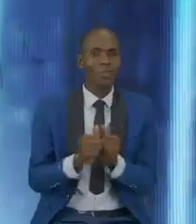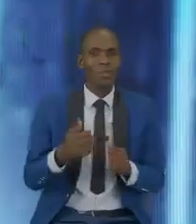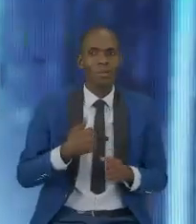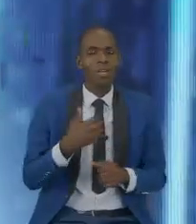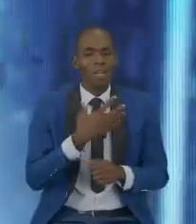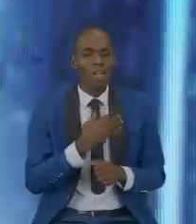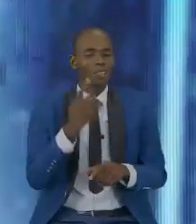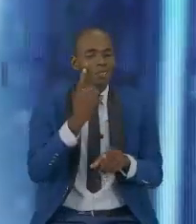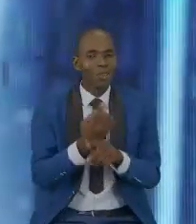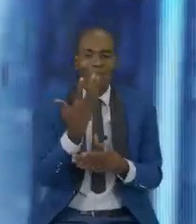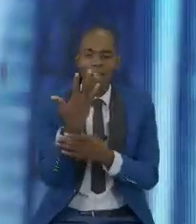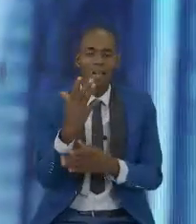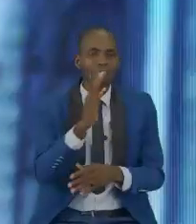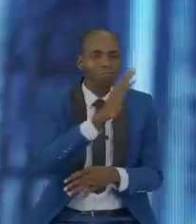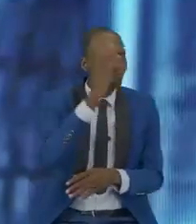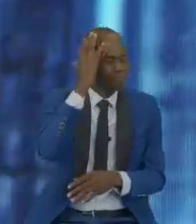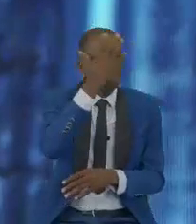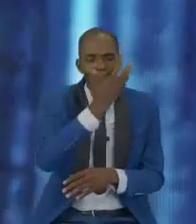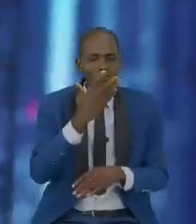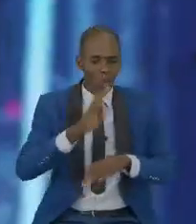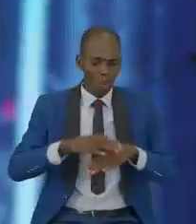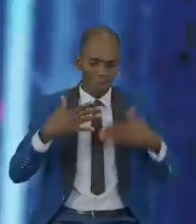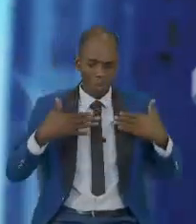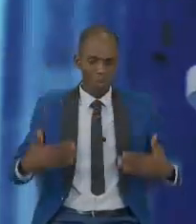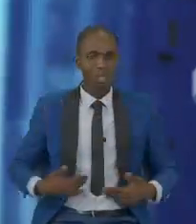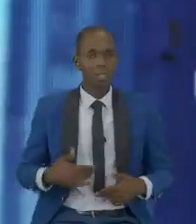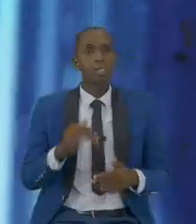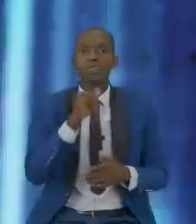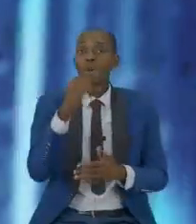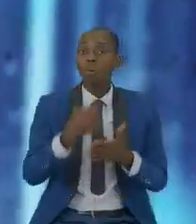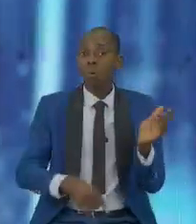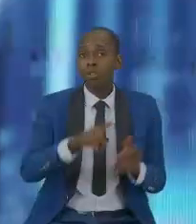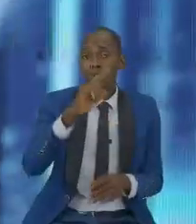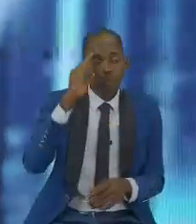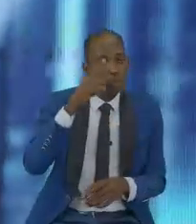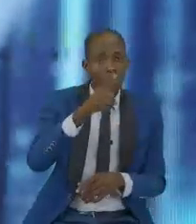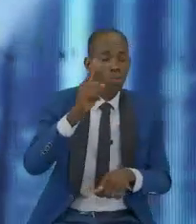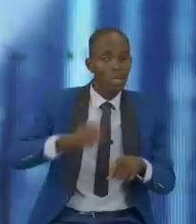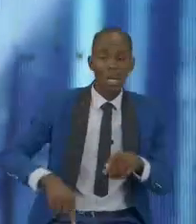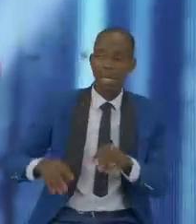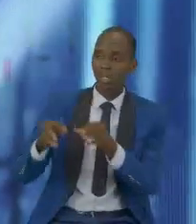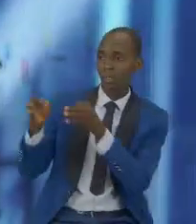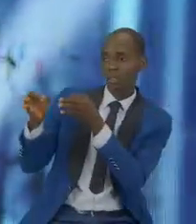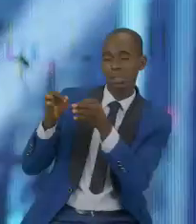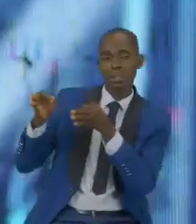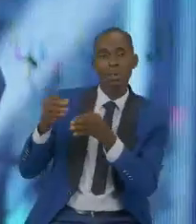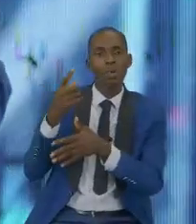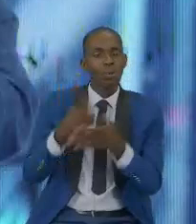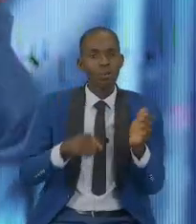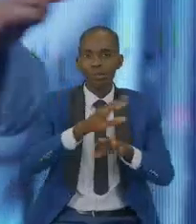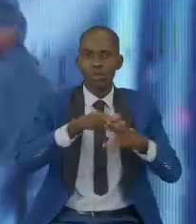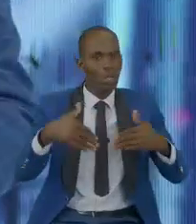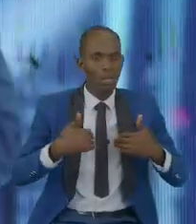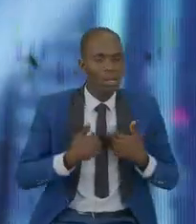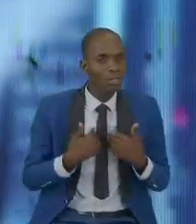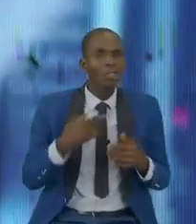rub the hand of me. It's not what you thought. You're not going to dictate how you are going to have. You don't know the way.